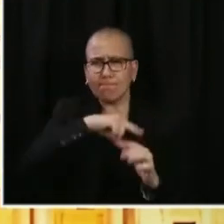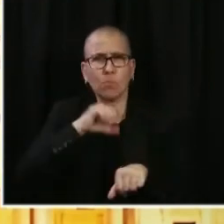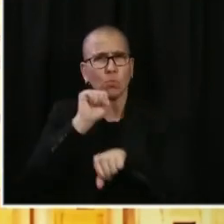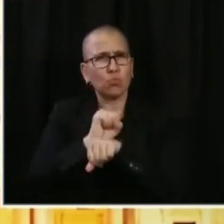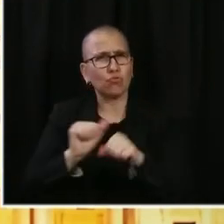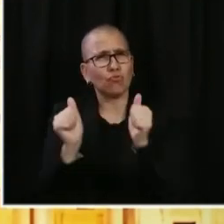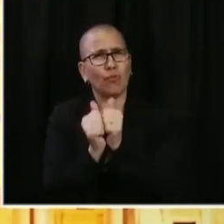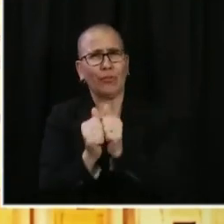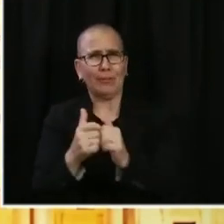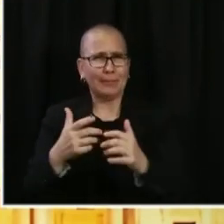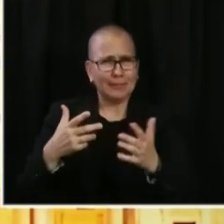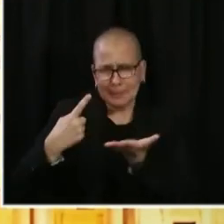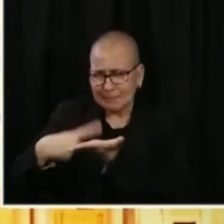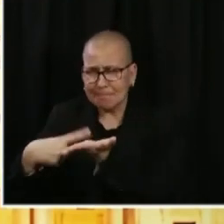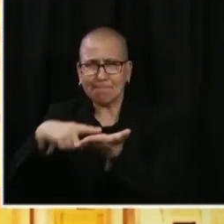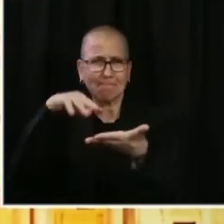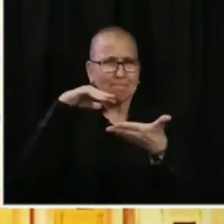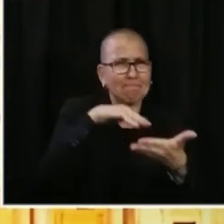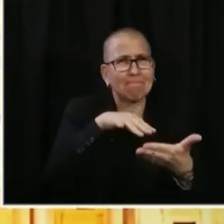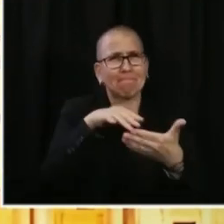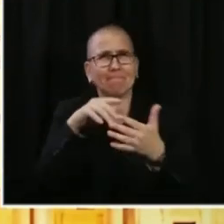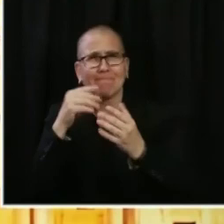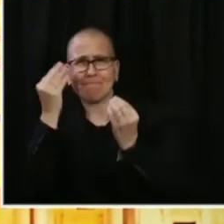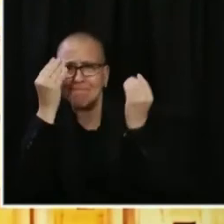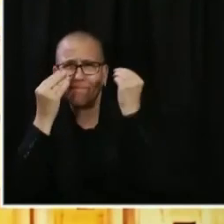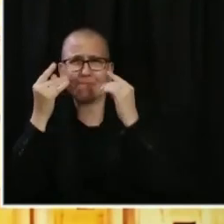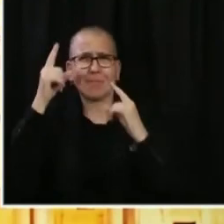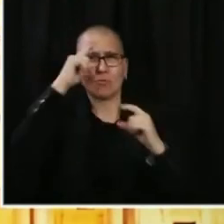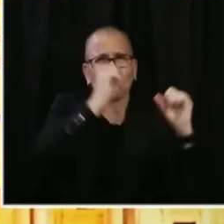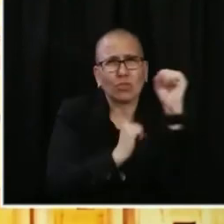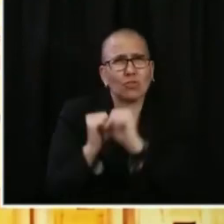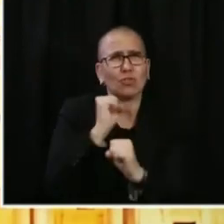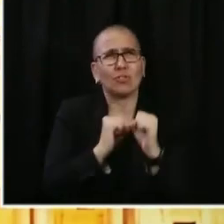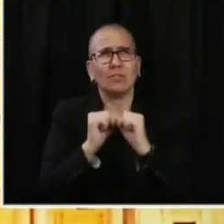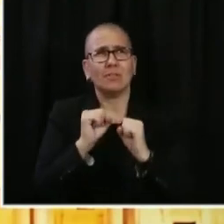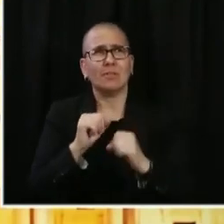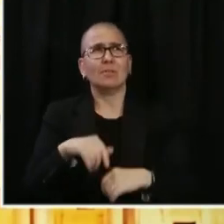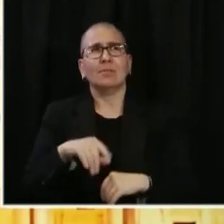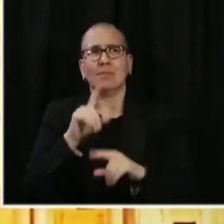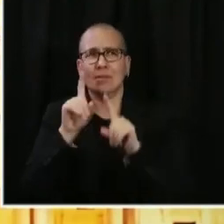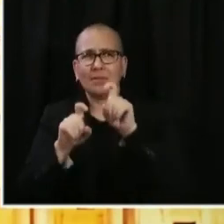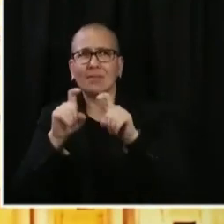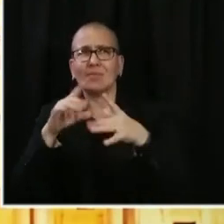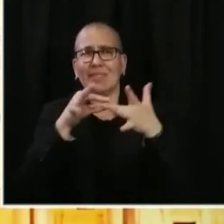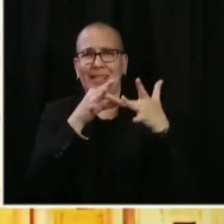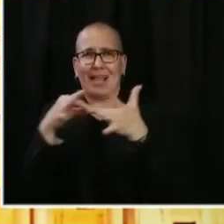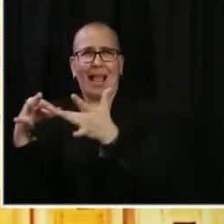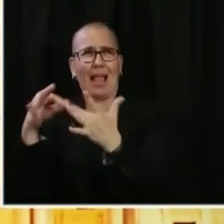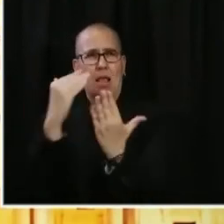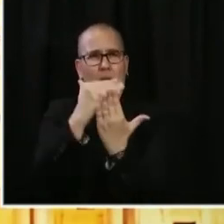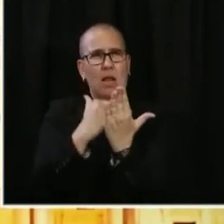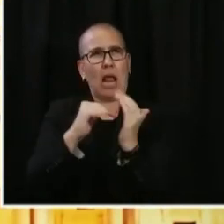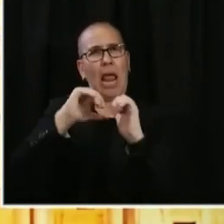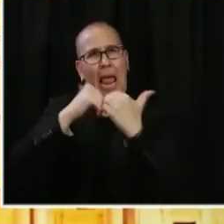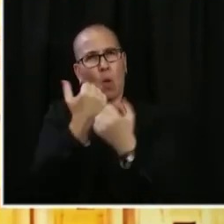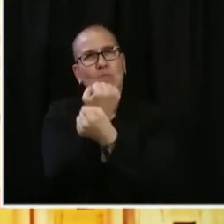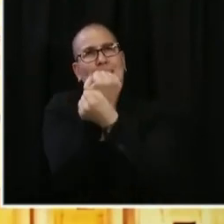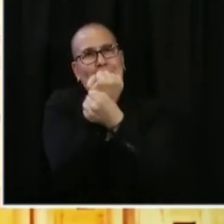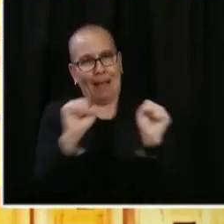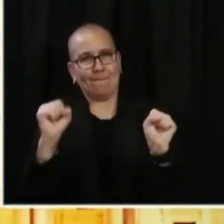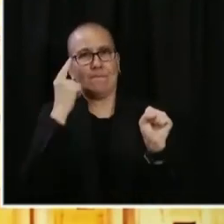and thousands of businesses on future openings. I'm directing them to assemble similar guidance on how to safely reopen